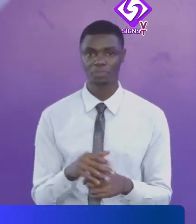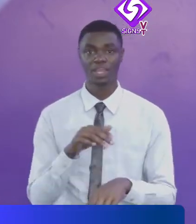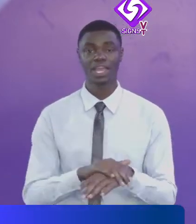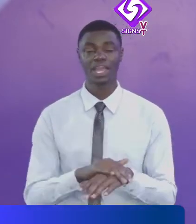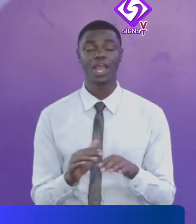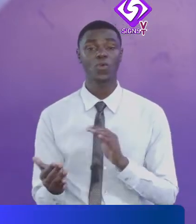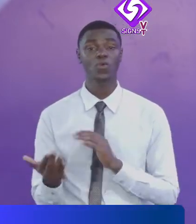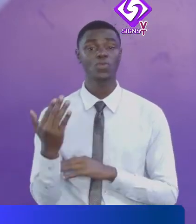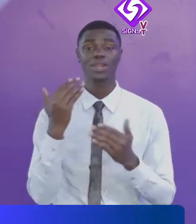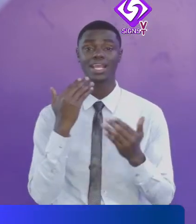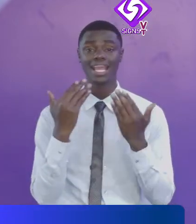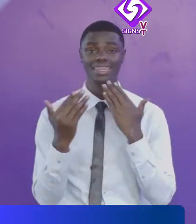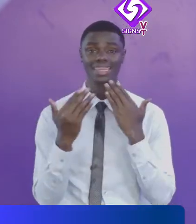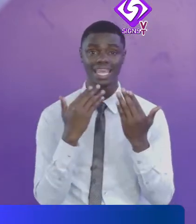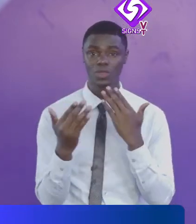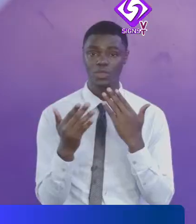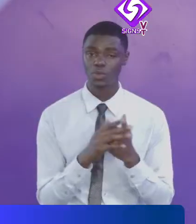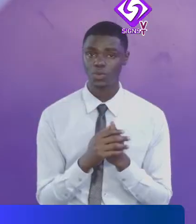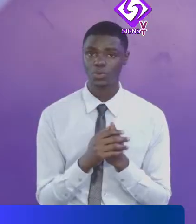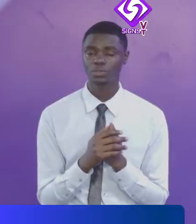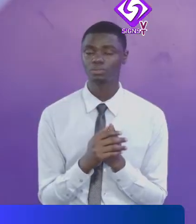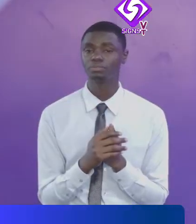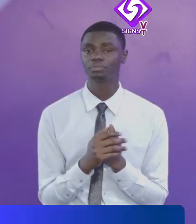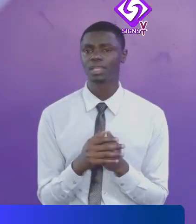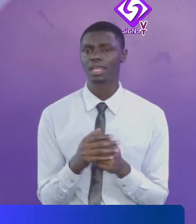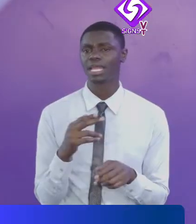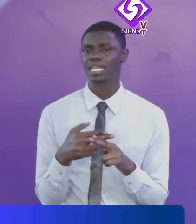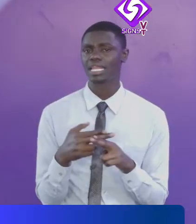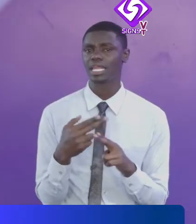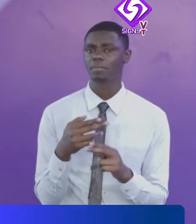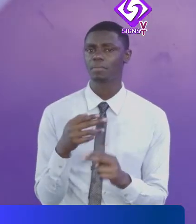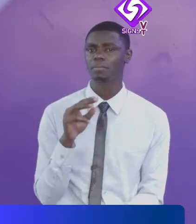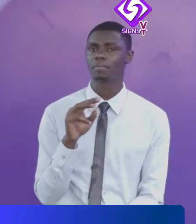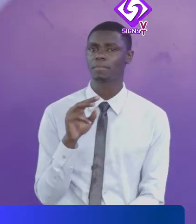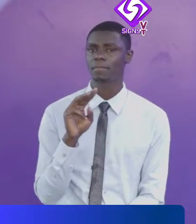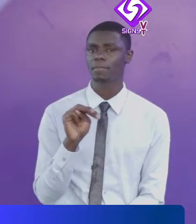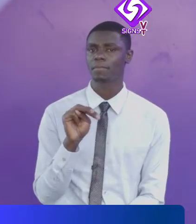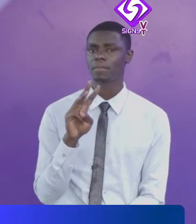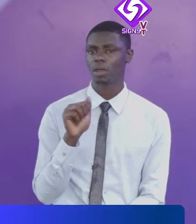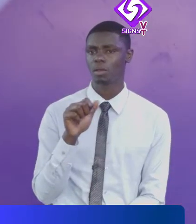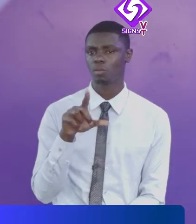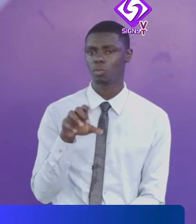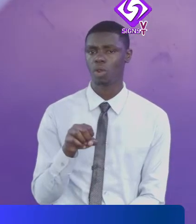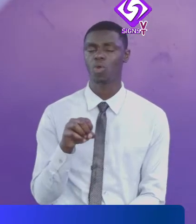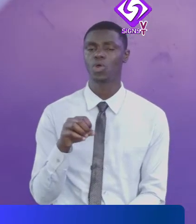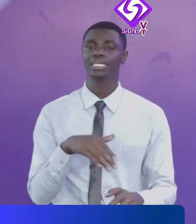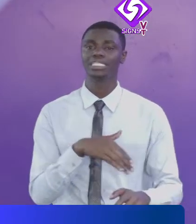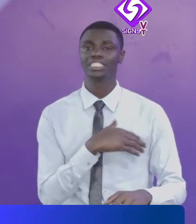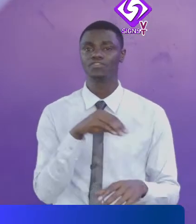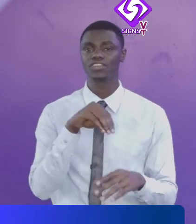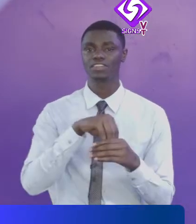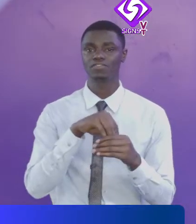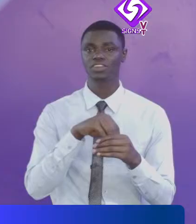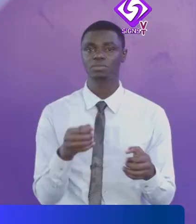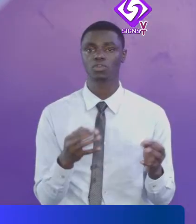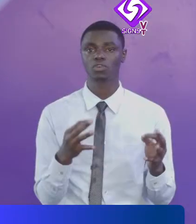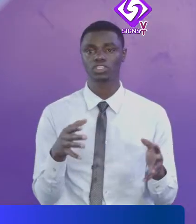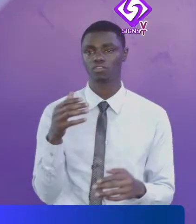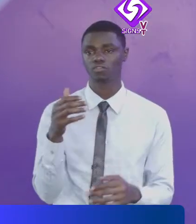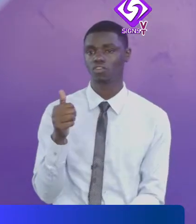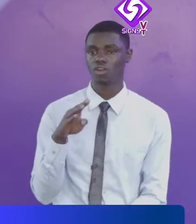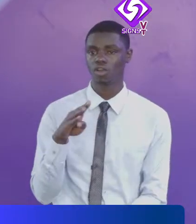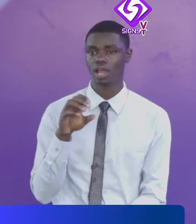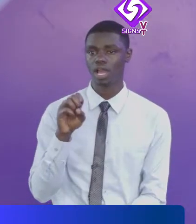and thank you very much for having me. Yes. My name is Mwenda Rarama. I serve as the Chief Investment Officer for Absa Asset